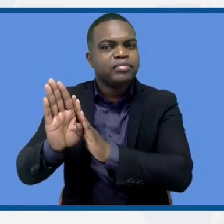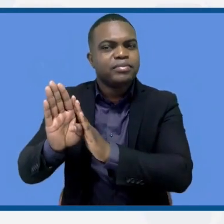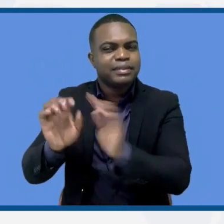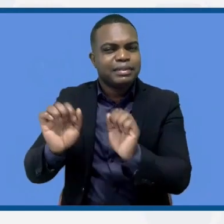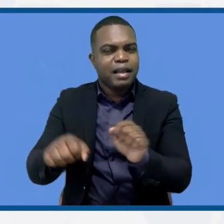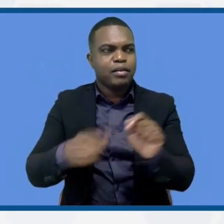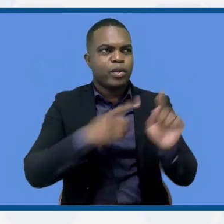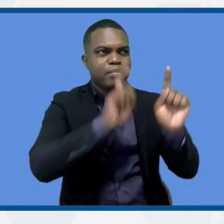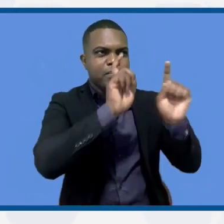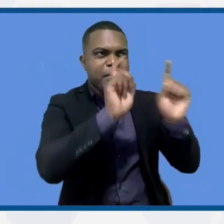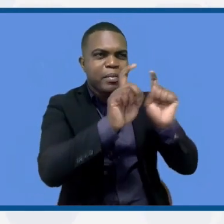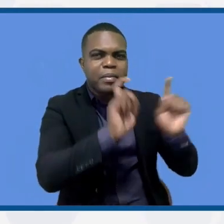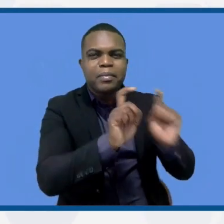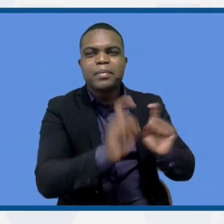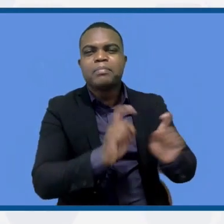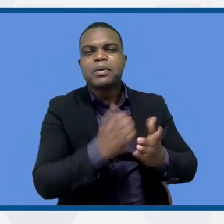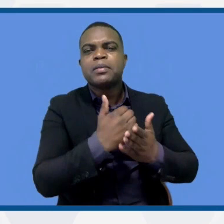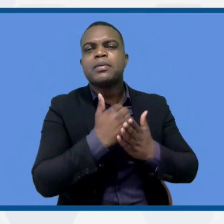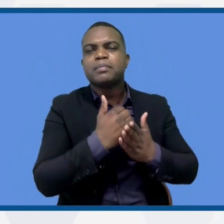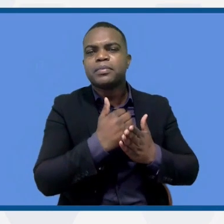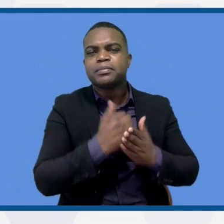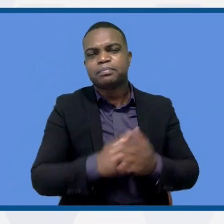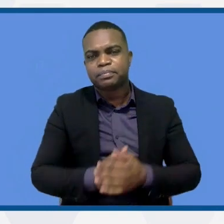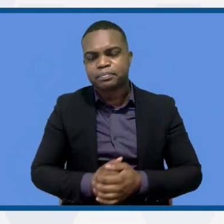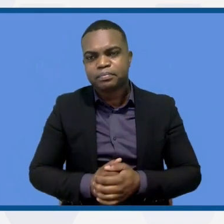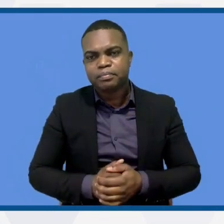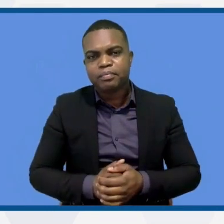this graph here,